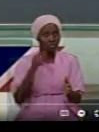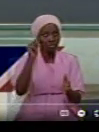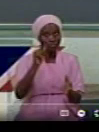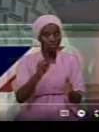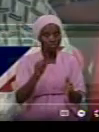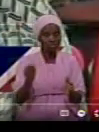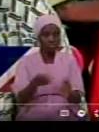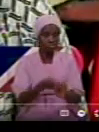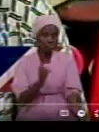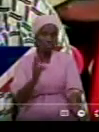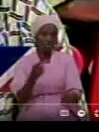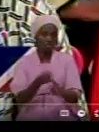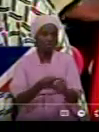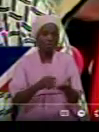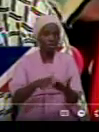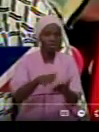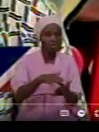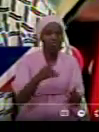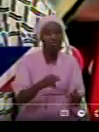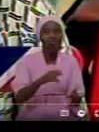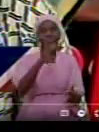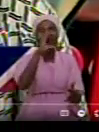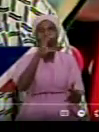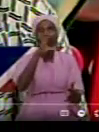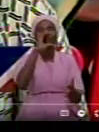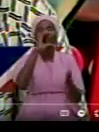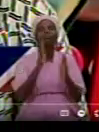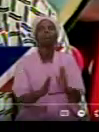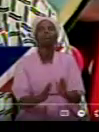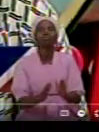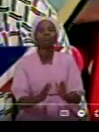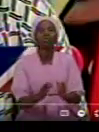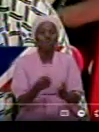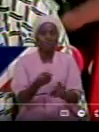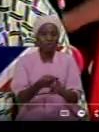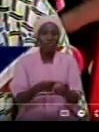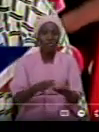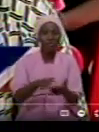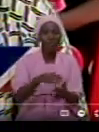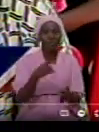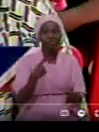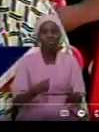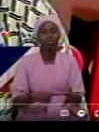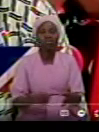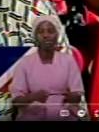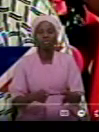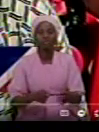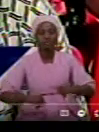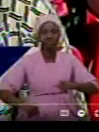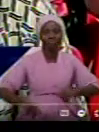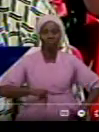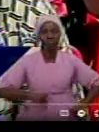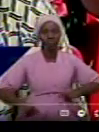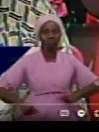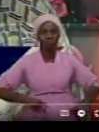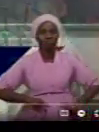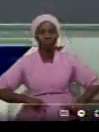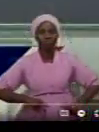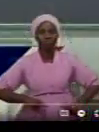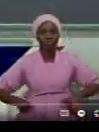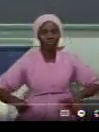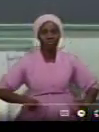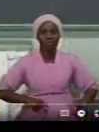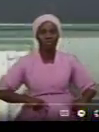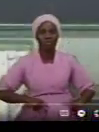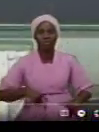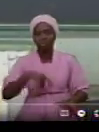the drunkards, from among the gangs, come out from among